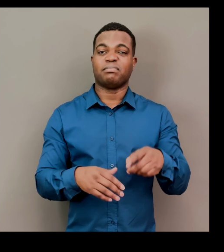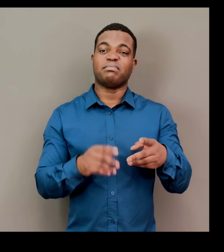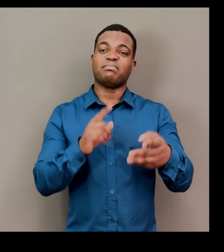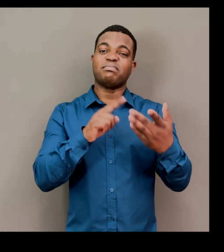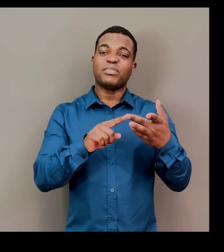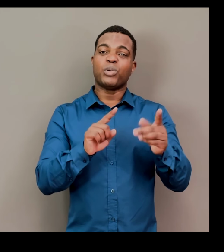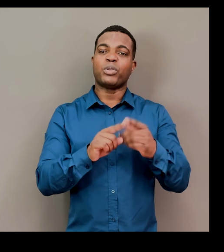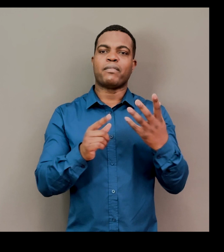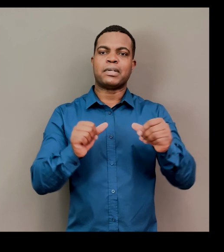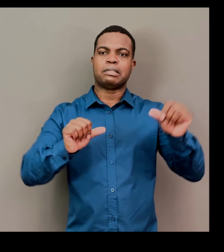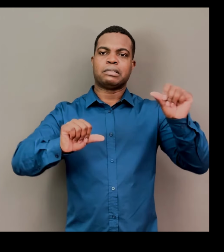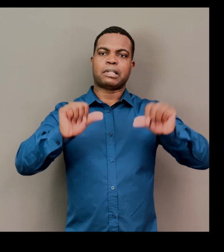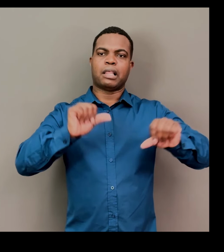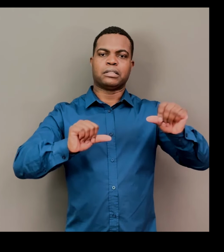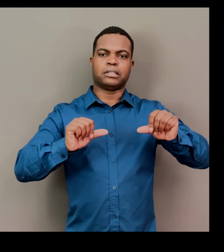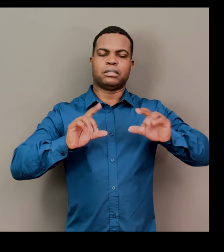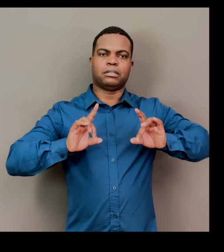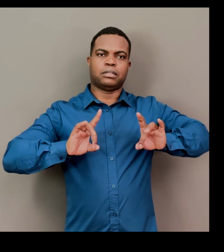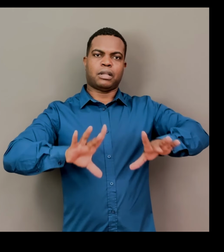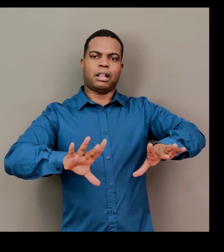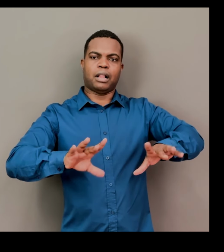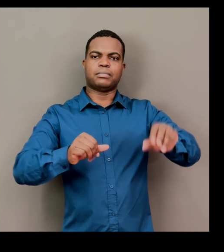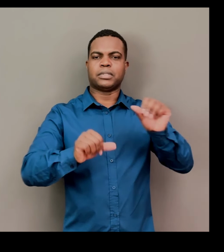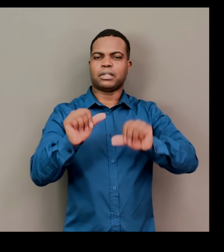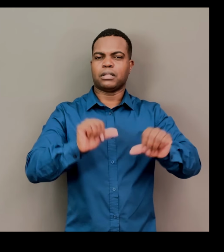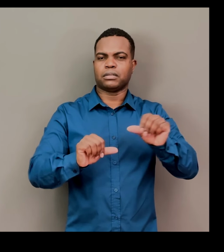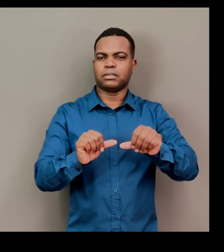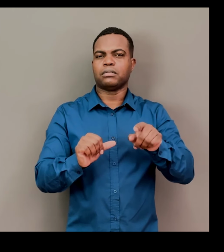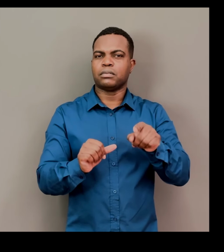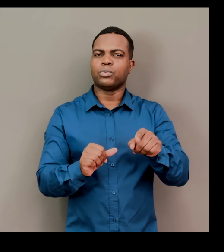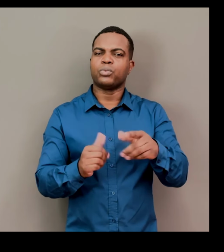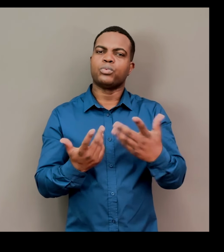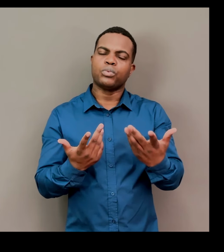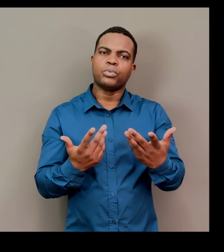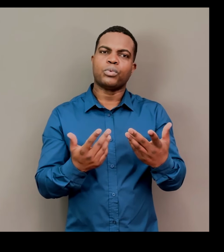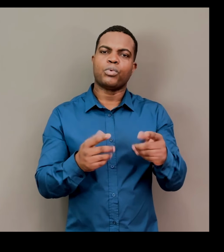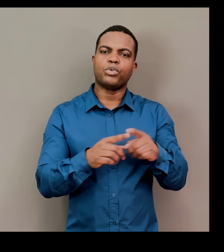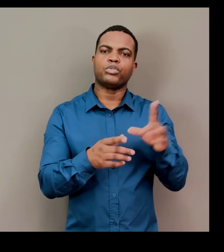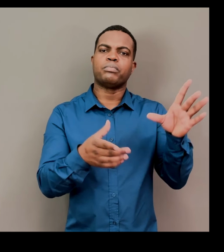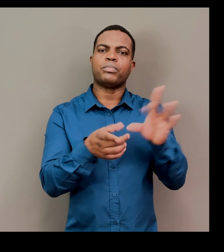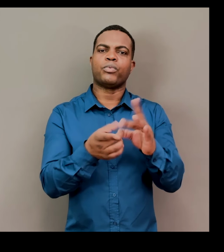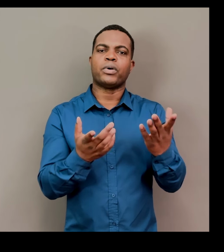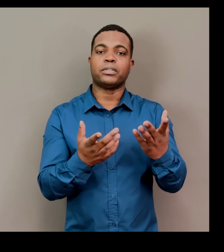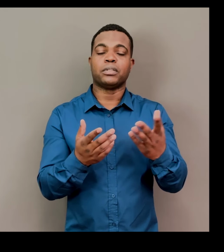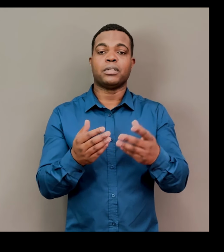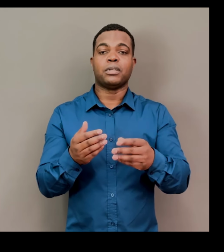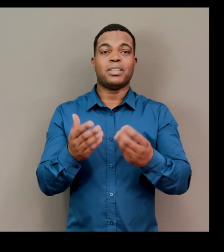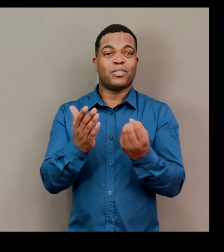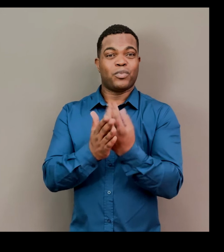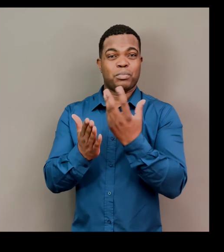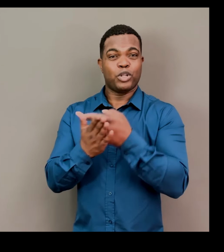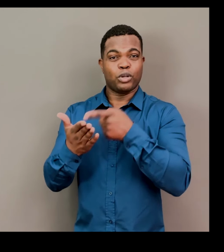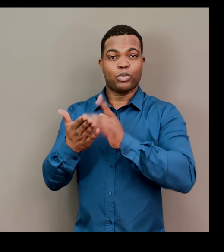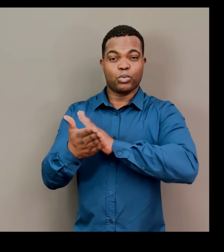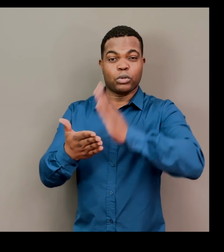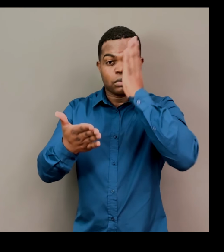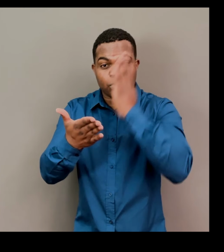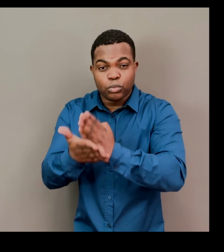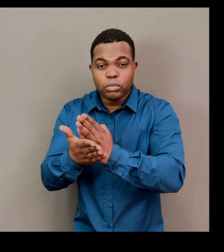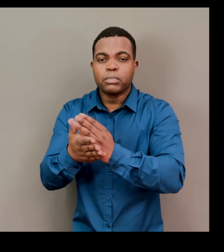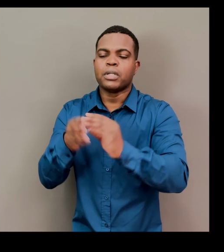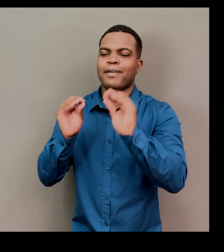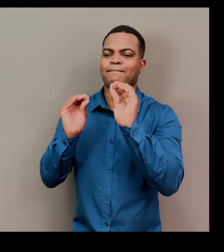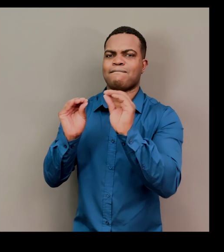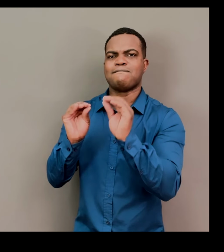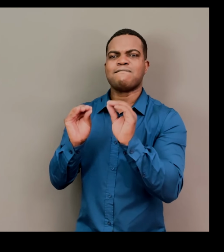Scientific denialism is another potential explanatory type of fake news, defined as the act of producing false